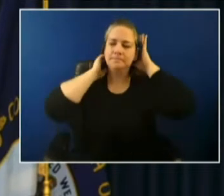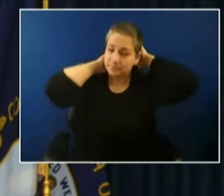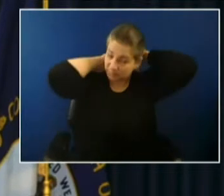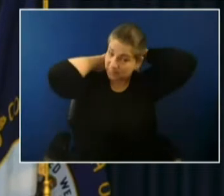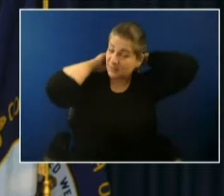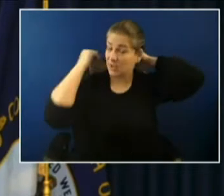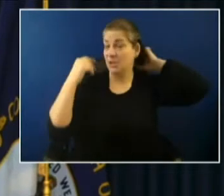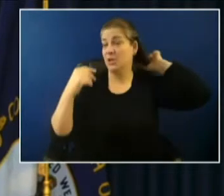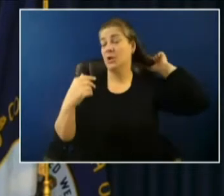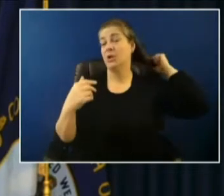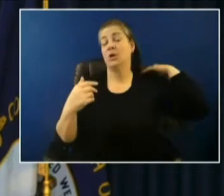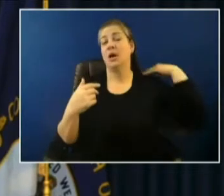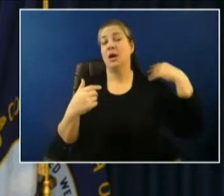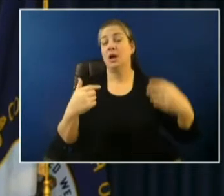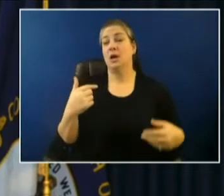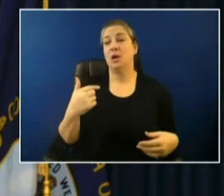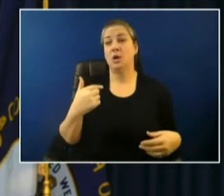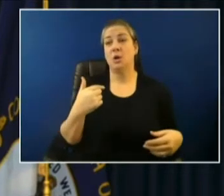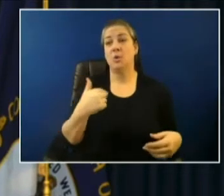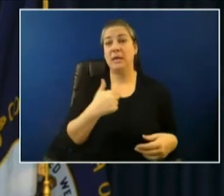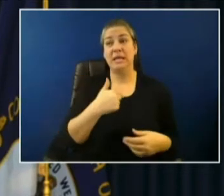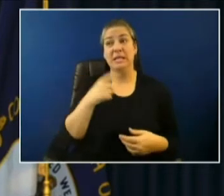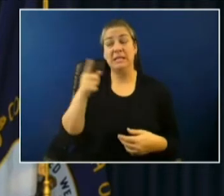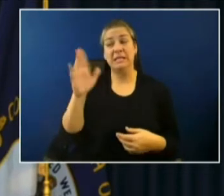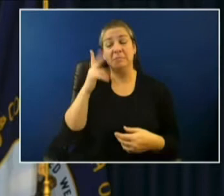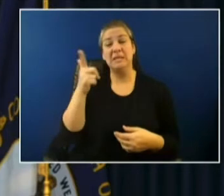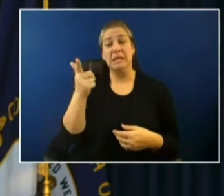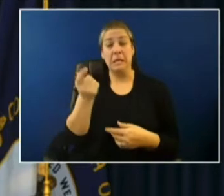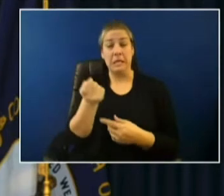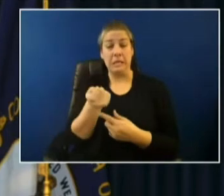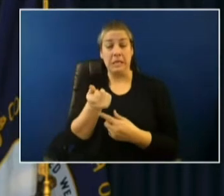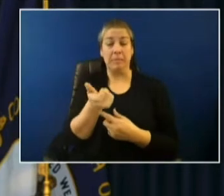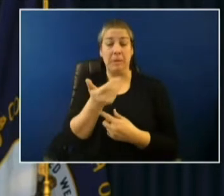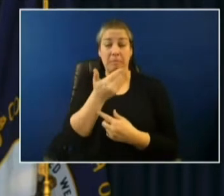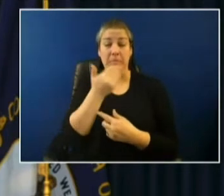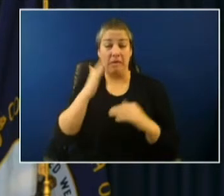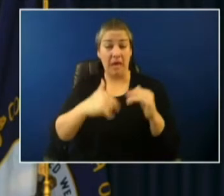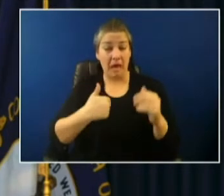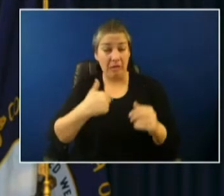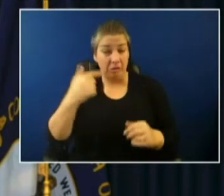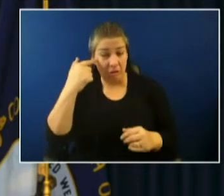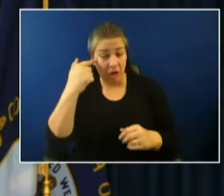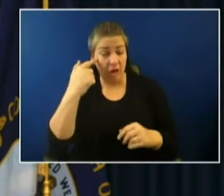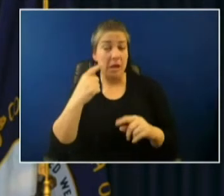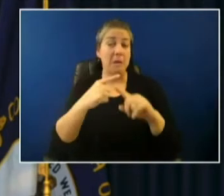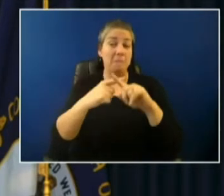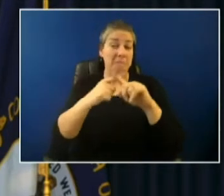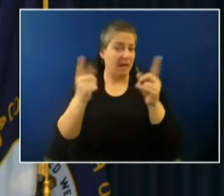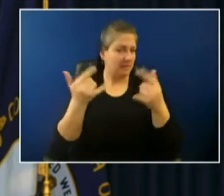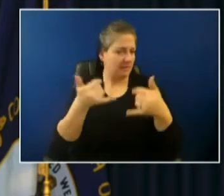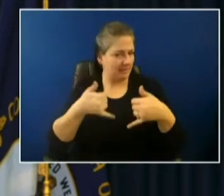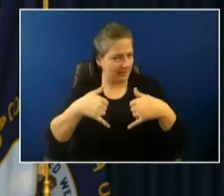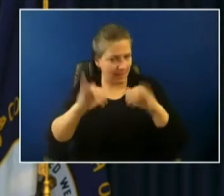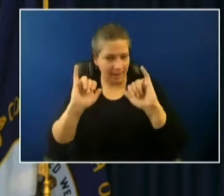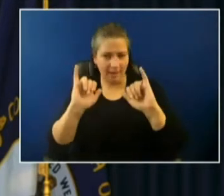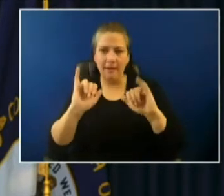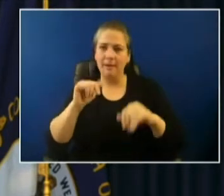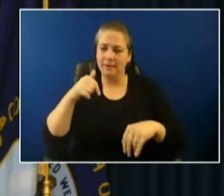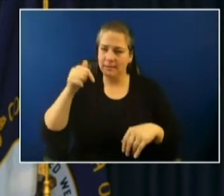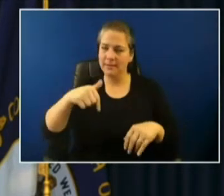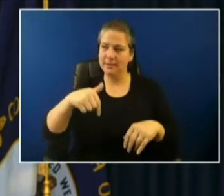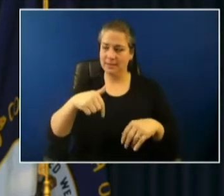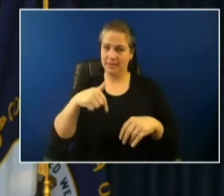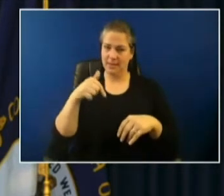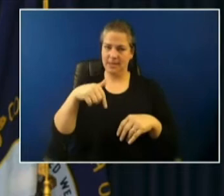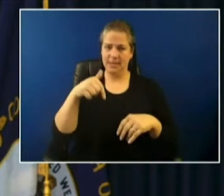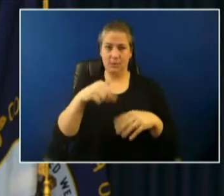conditions. However, listening to all the forecasts and the calls, this is an extraordinarily complex system.